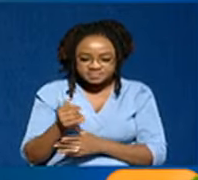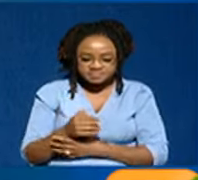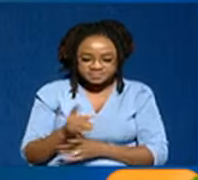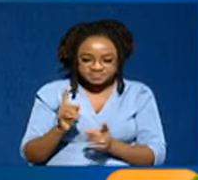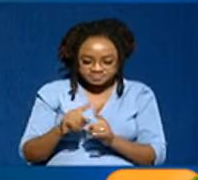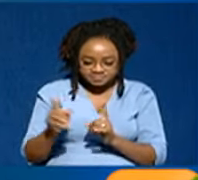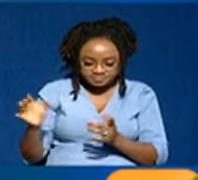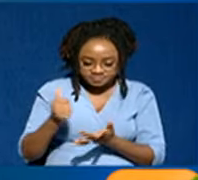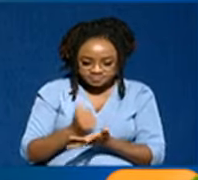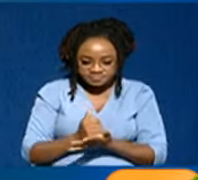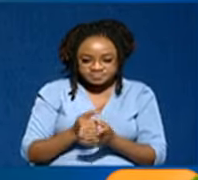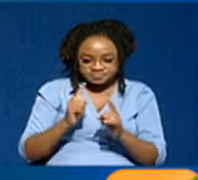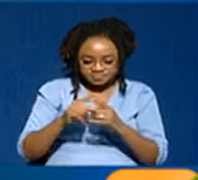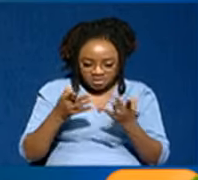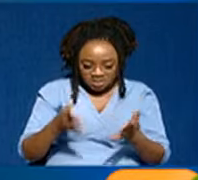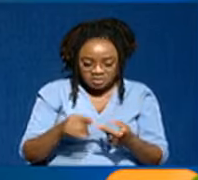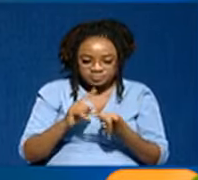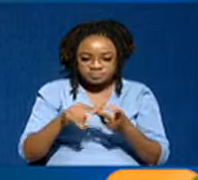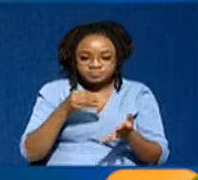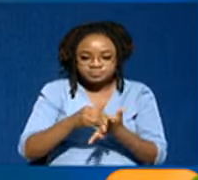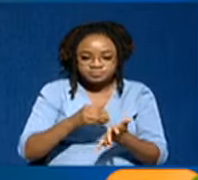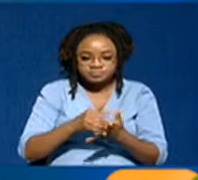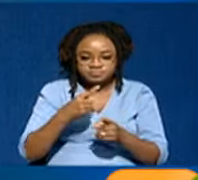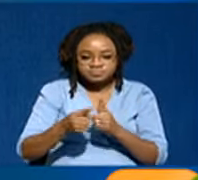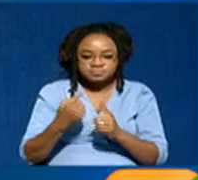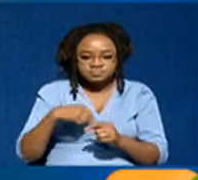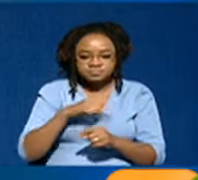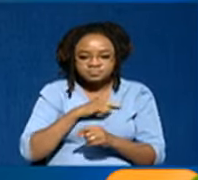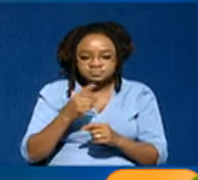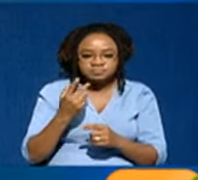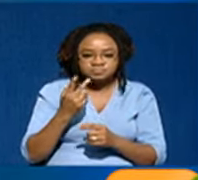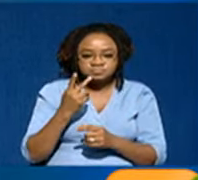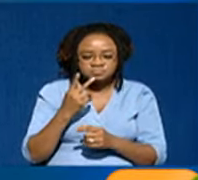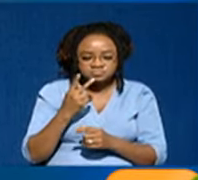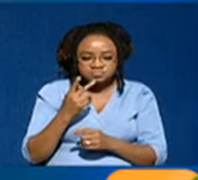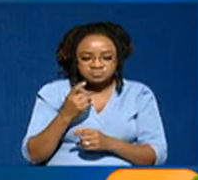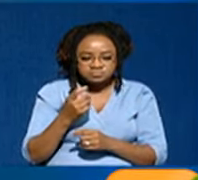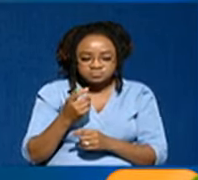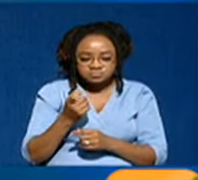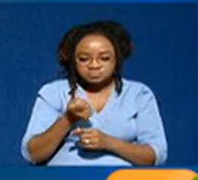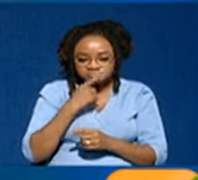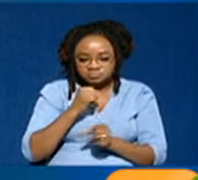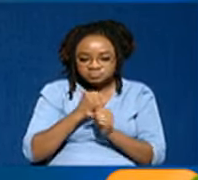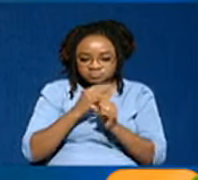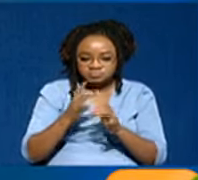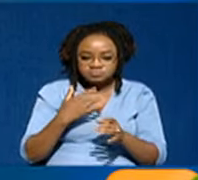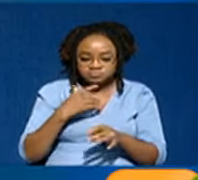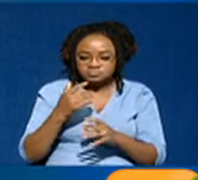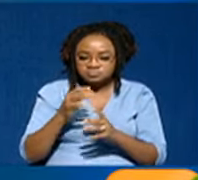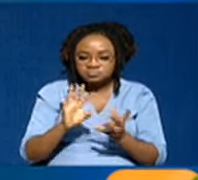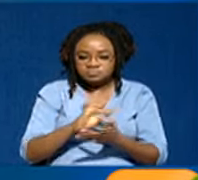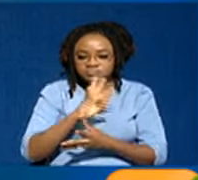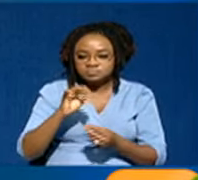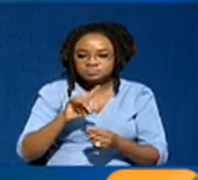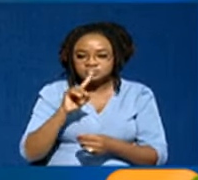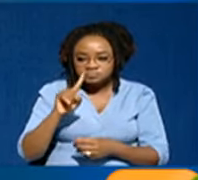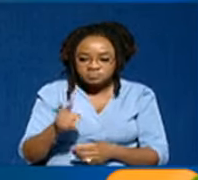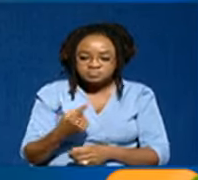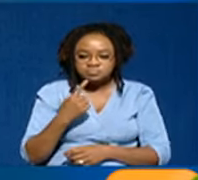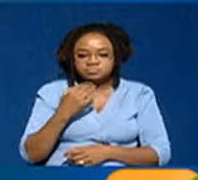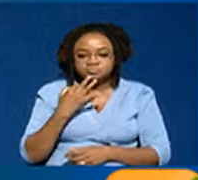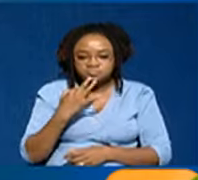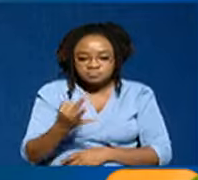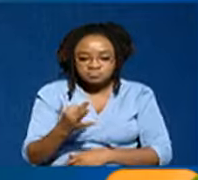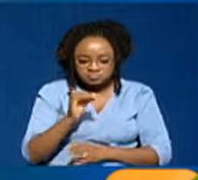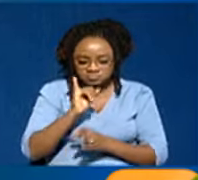year, we are looking at about, just for medical officers alone, more than 1,300